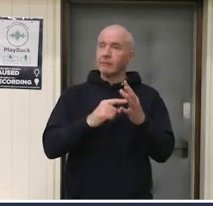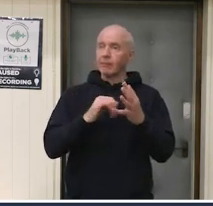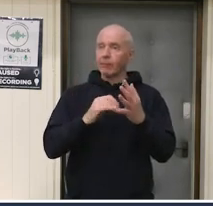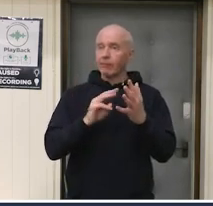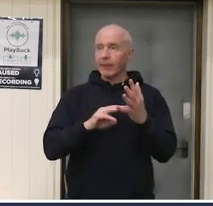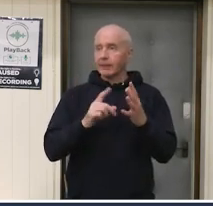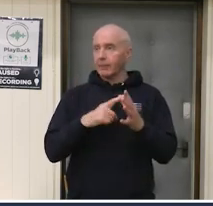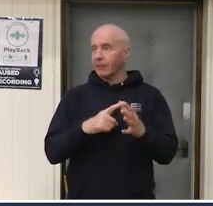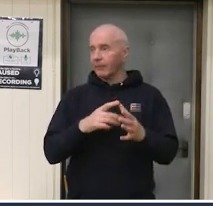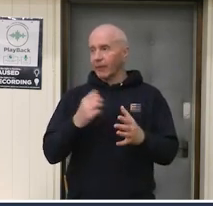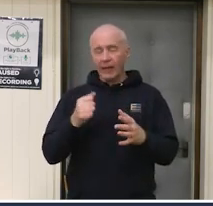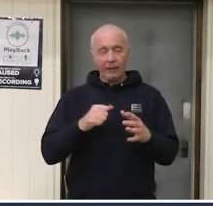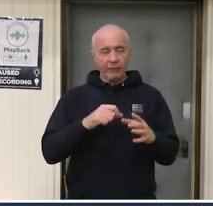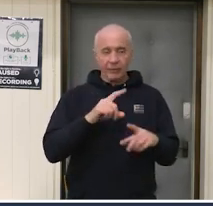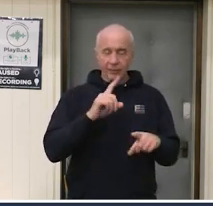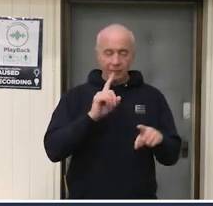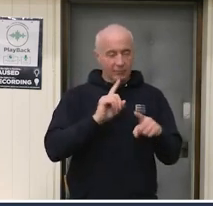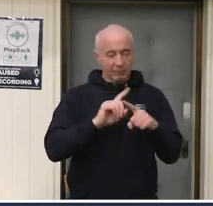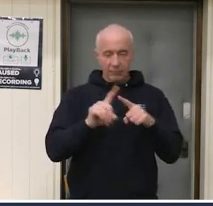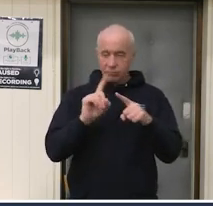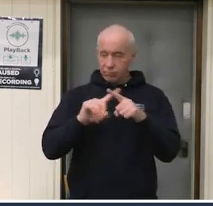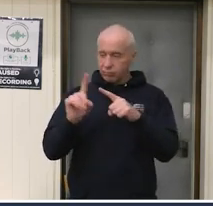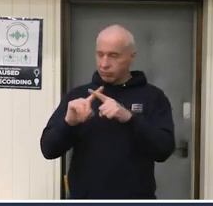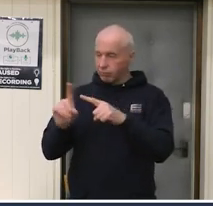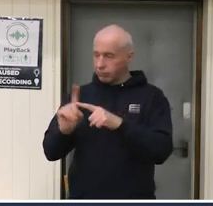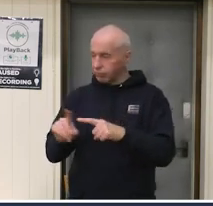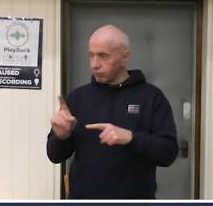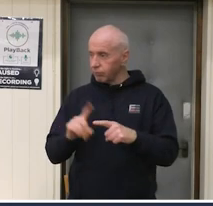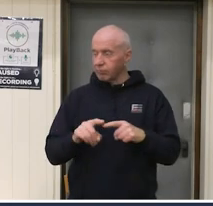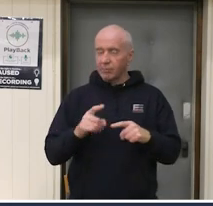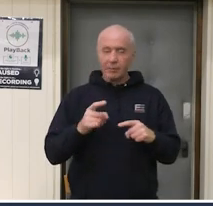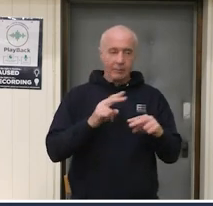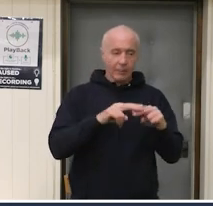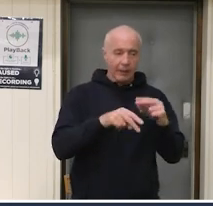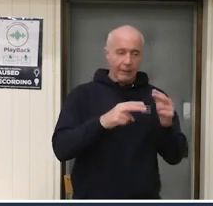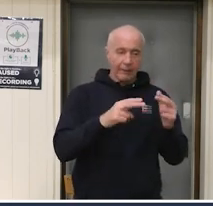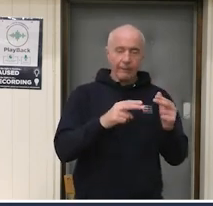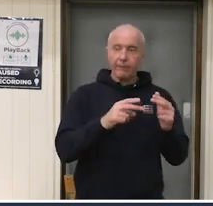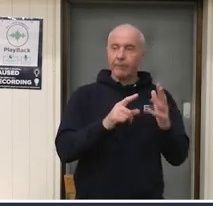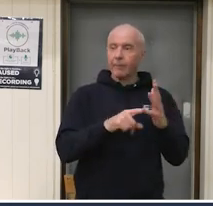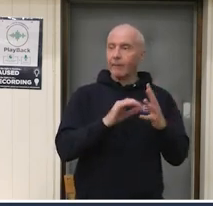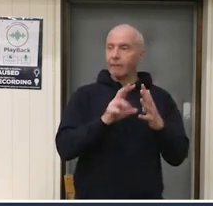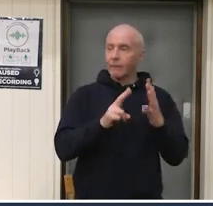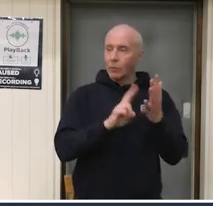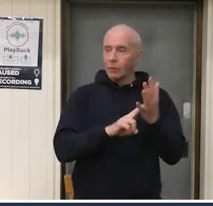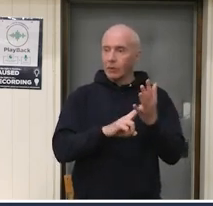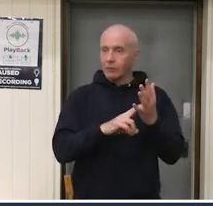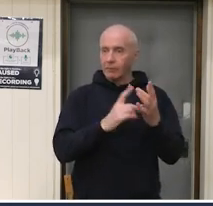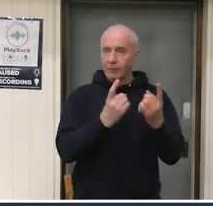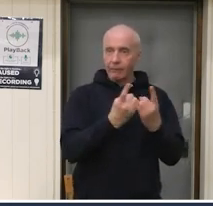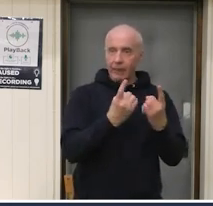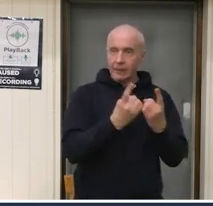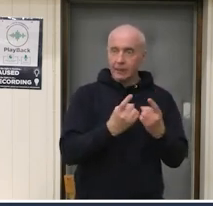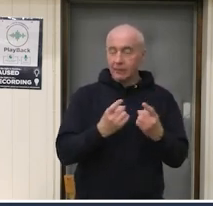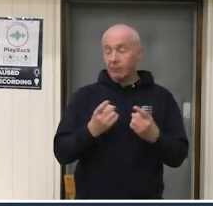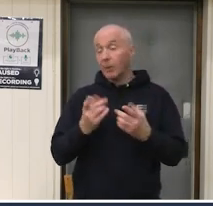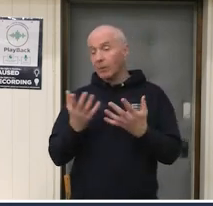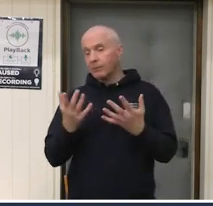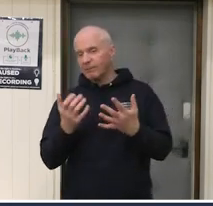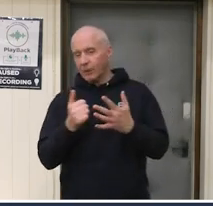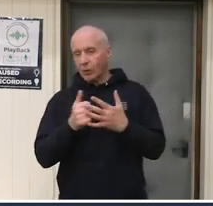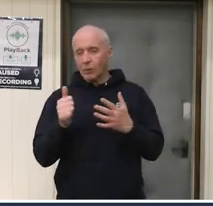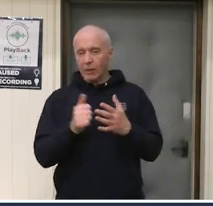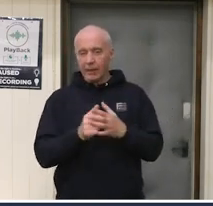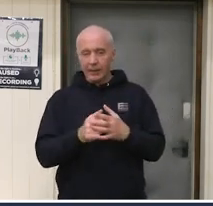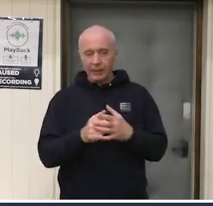There's loads of variations on the theme of fusion devices, but they tend to largely fall into these two camps, right?